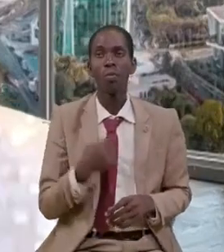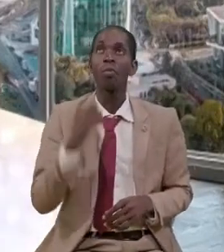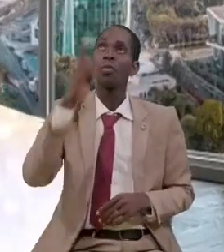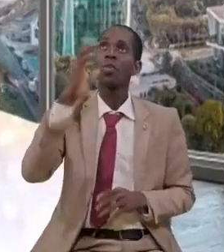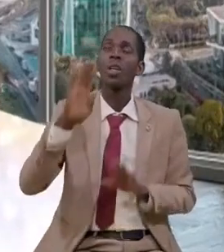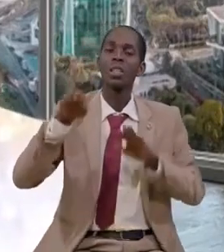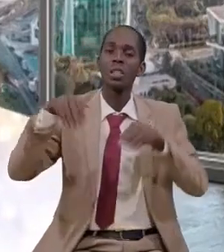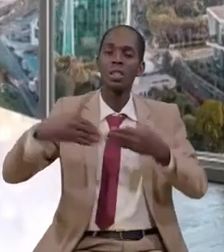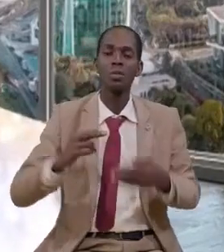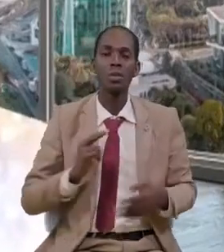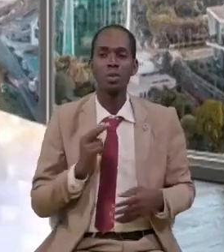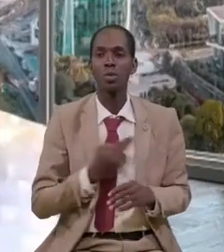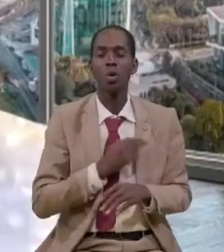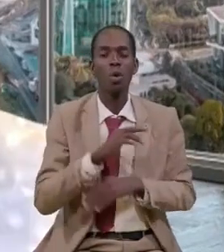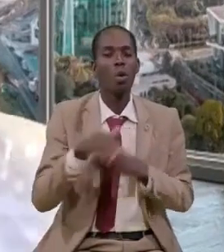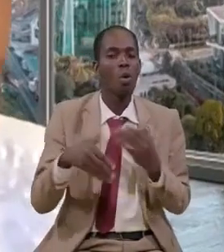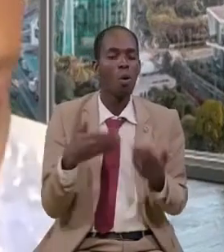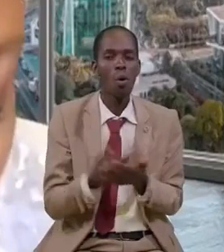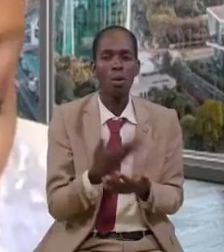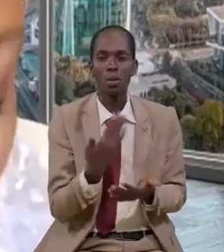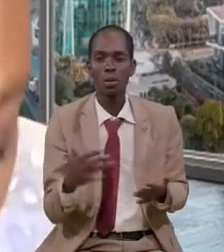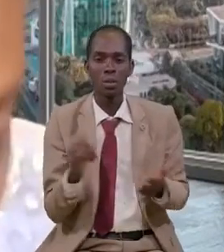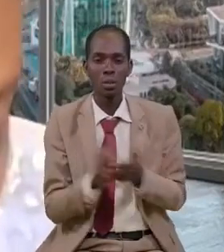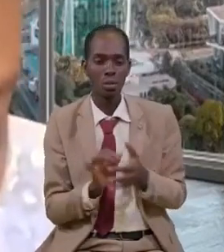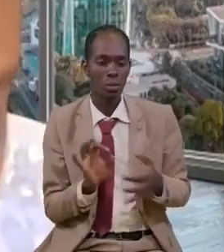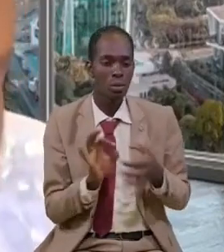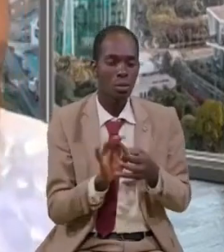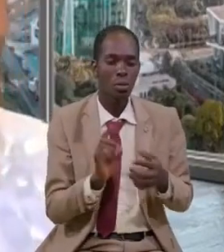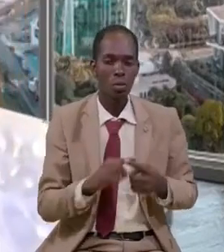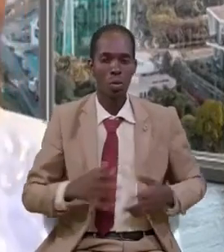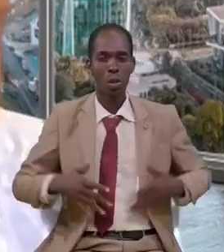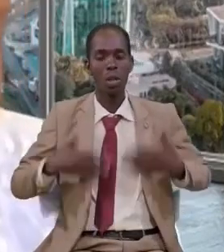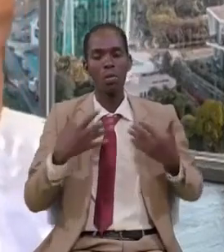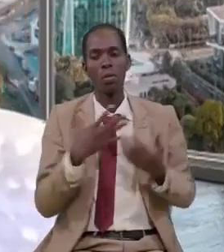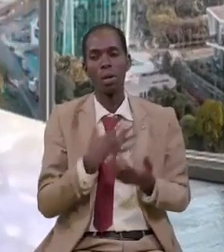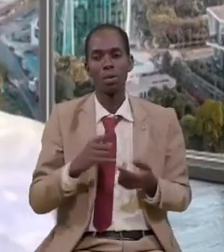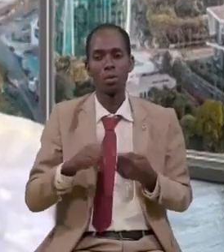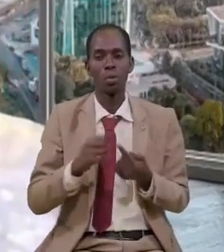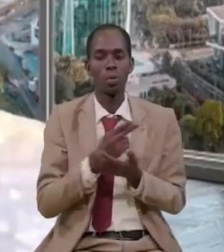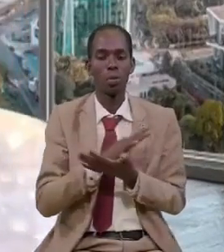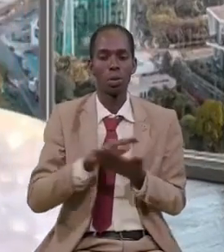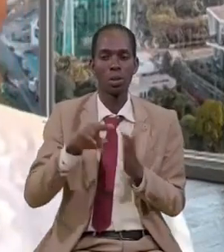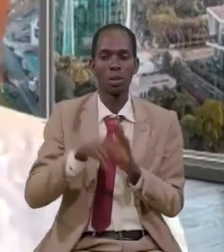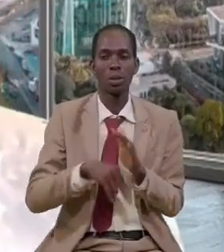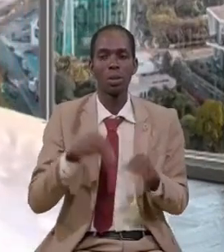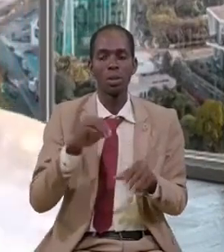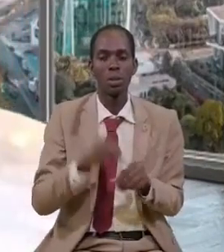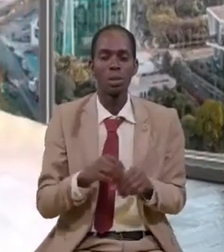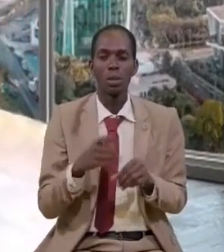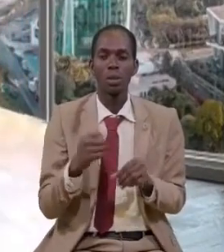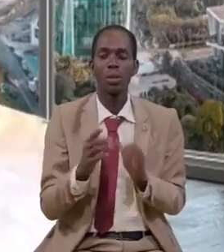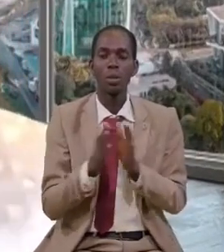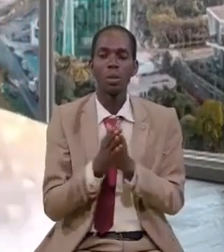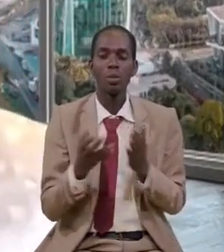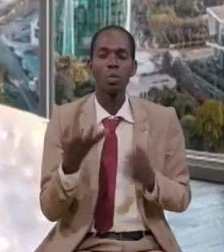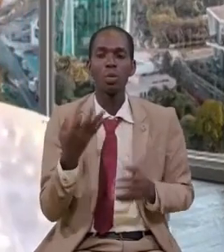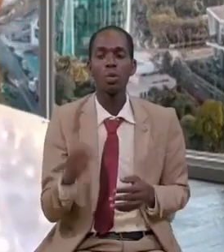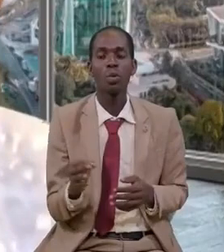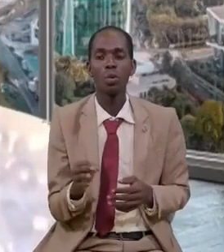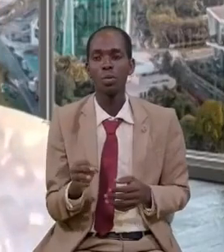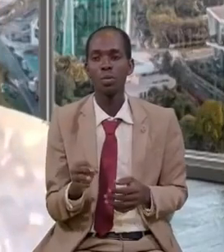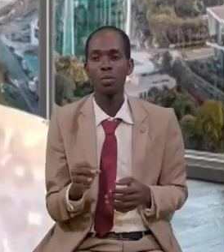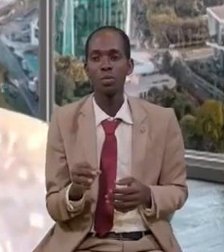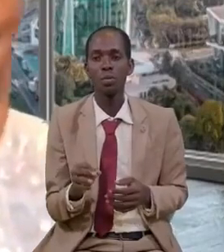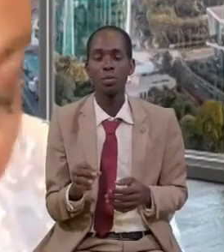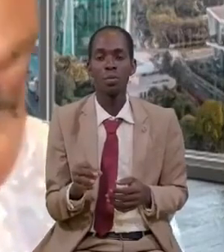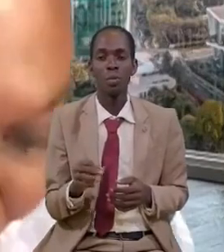all things that pertain to life and to godliness. In the book of Luke chapter 1 verse 38, we see Mary who said, "Be